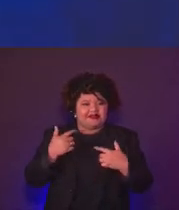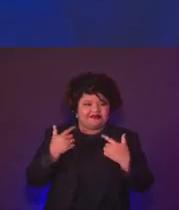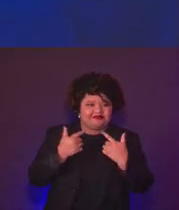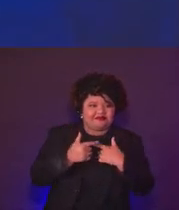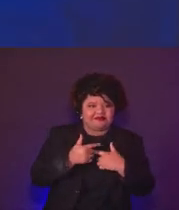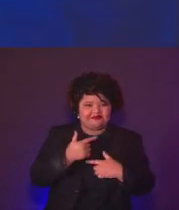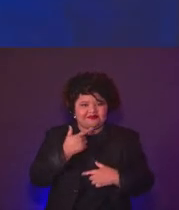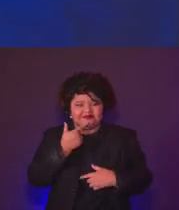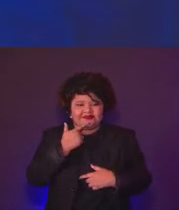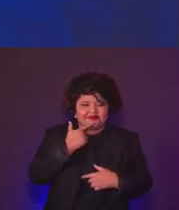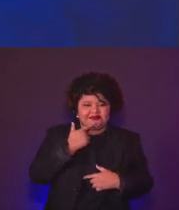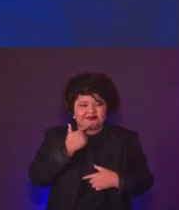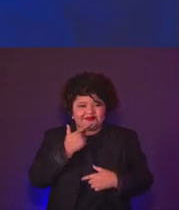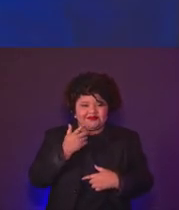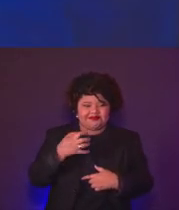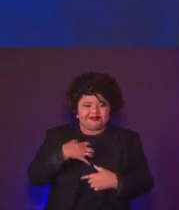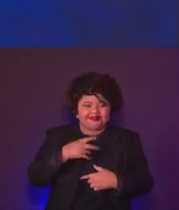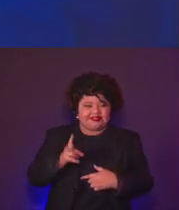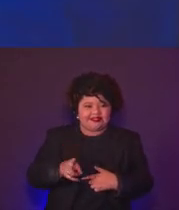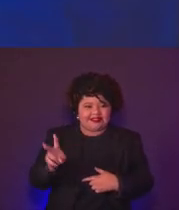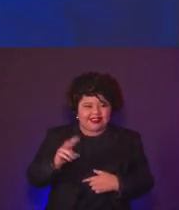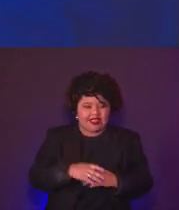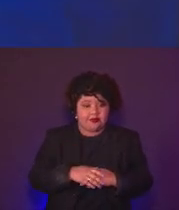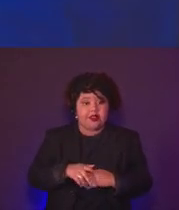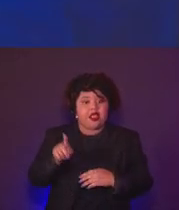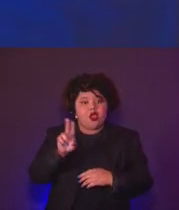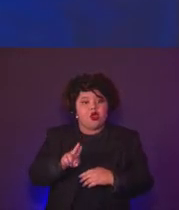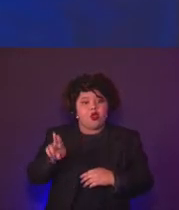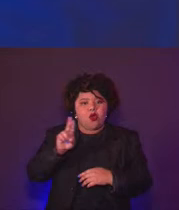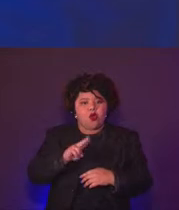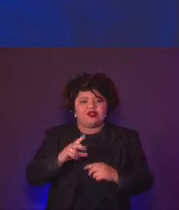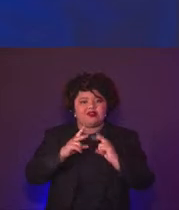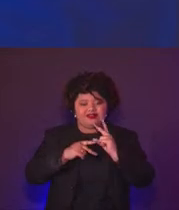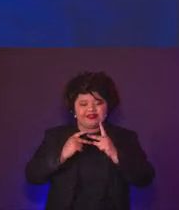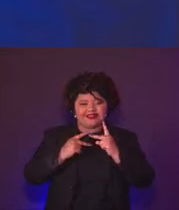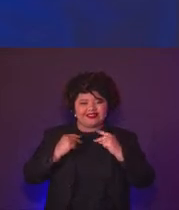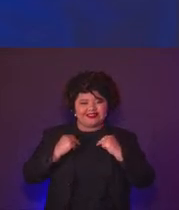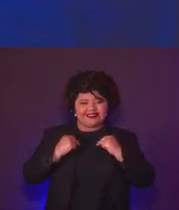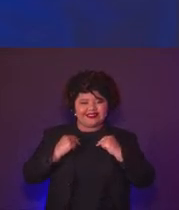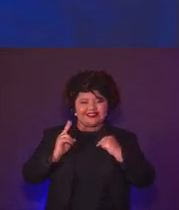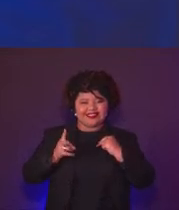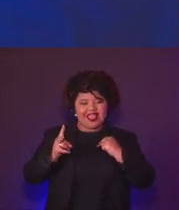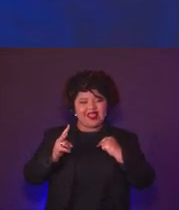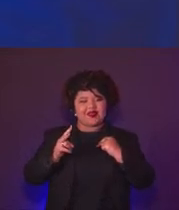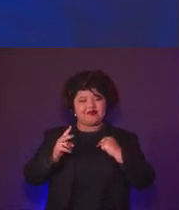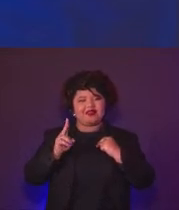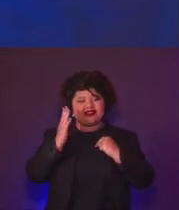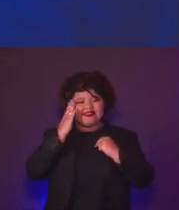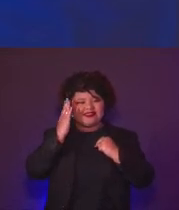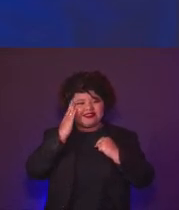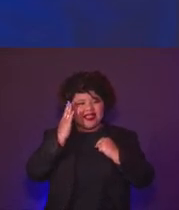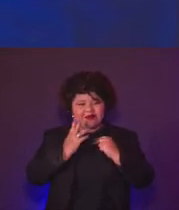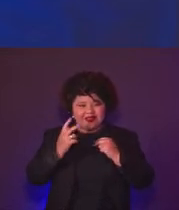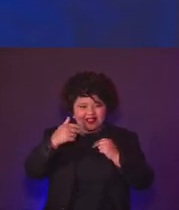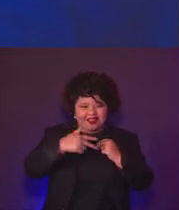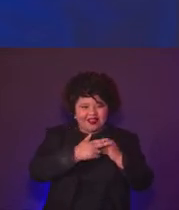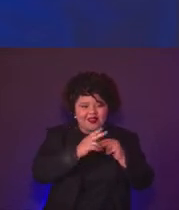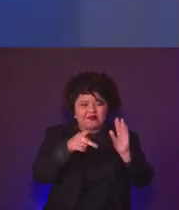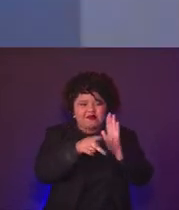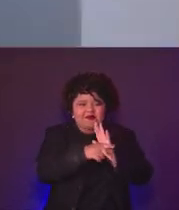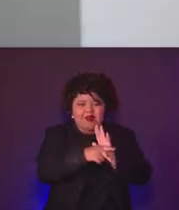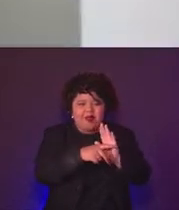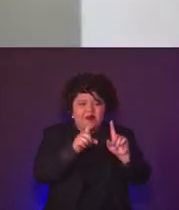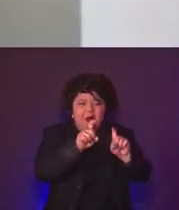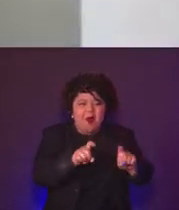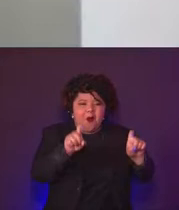he wore a bow tie made out of computer cards, and we all did, and he had a lot of fun with that.